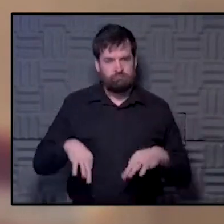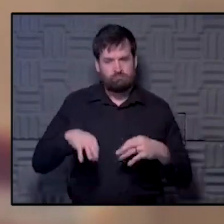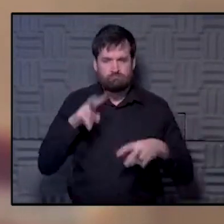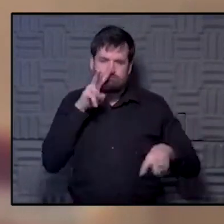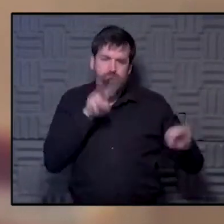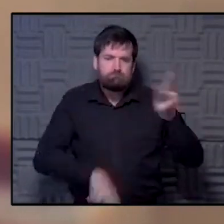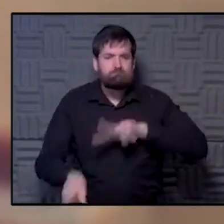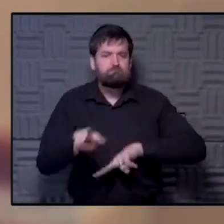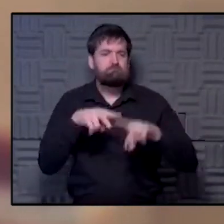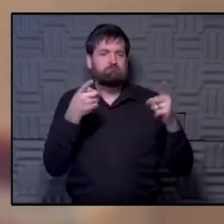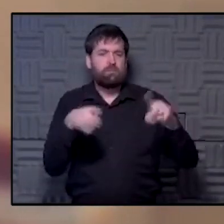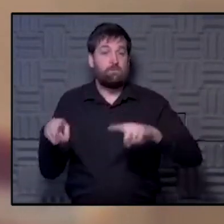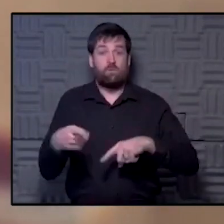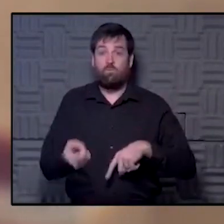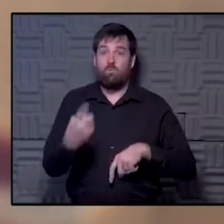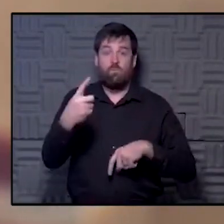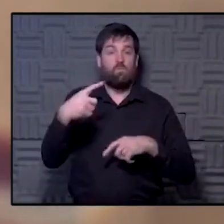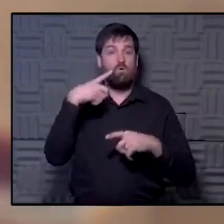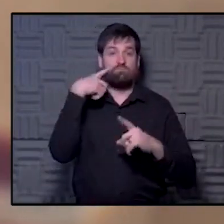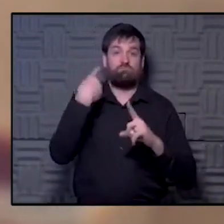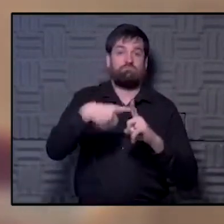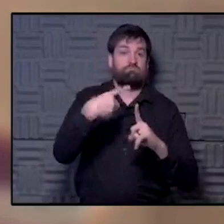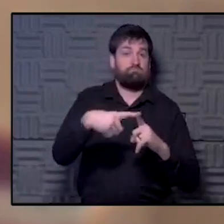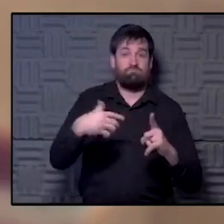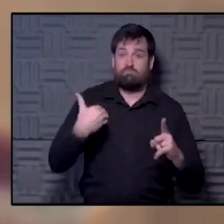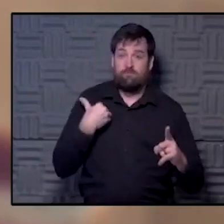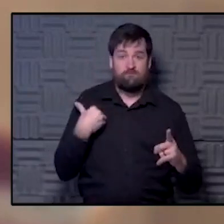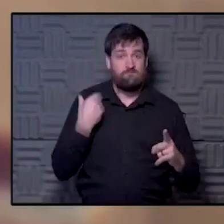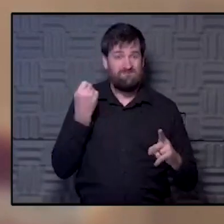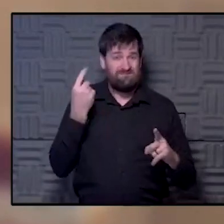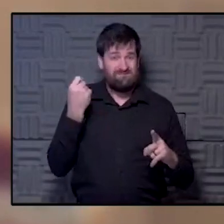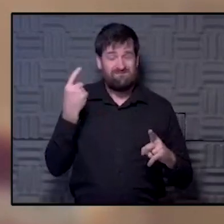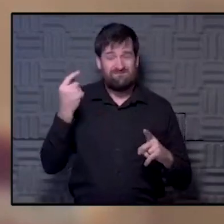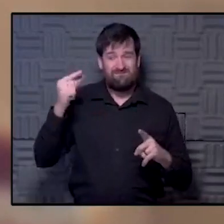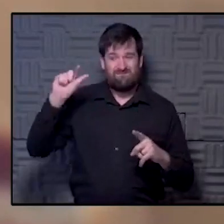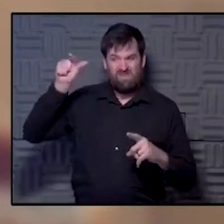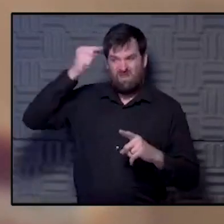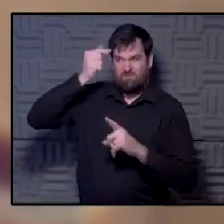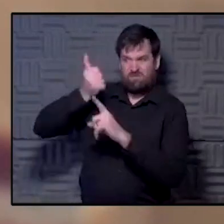going on, one of the advantages we have is because of the way that the government,